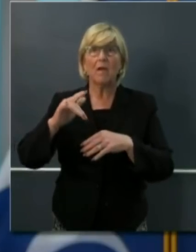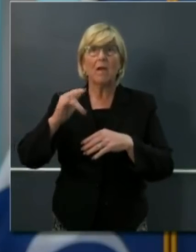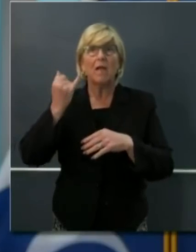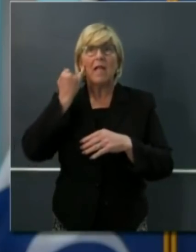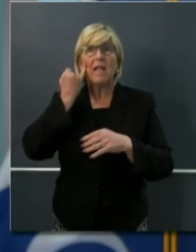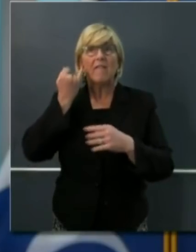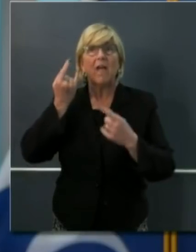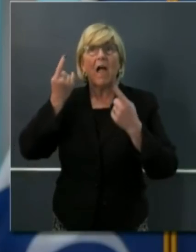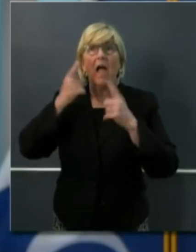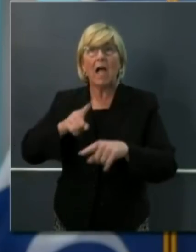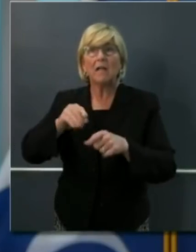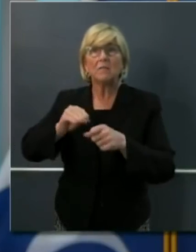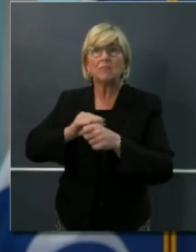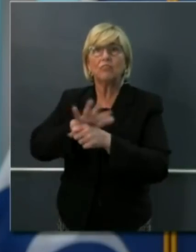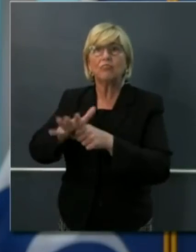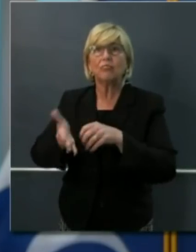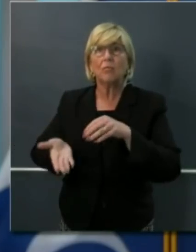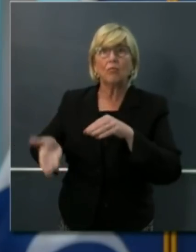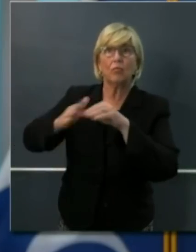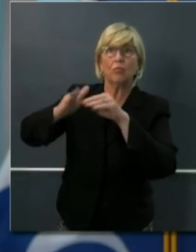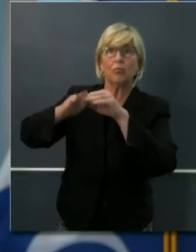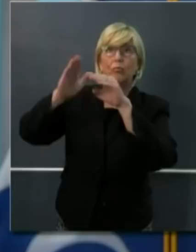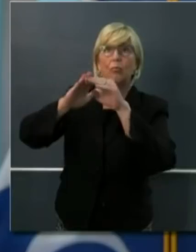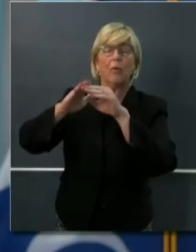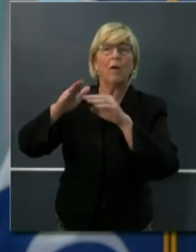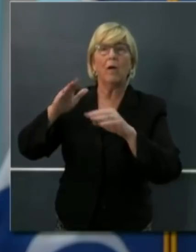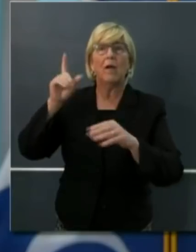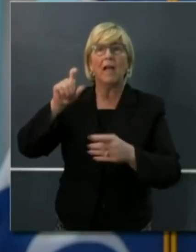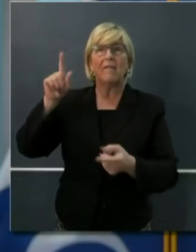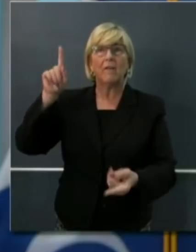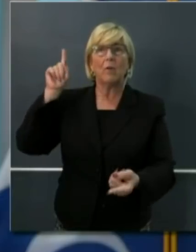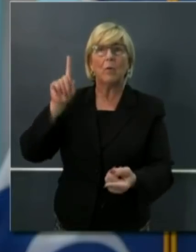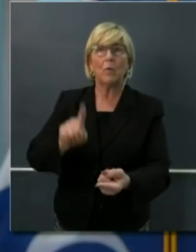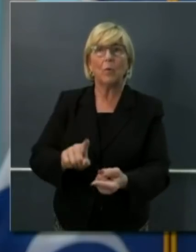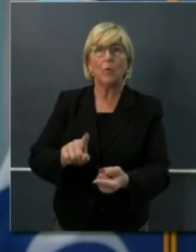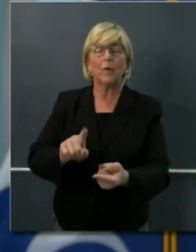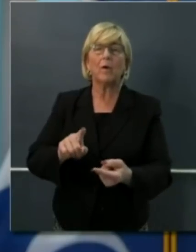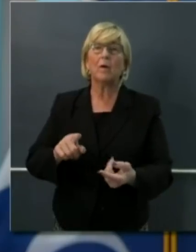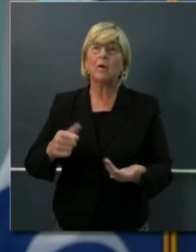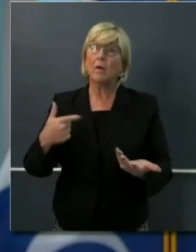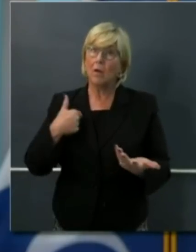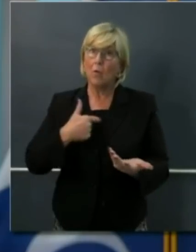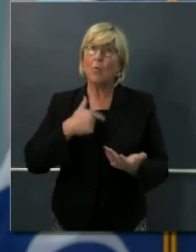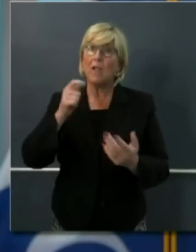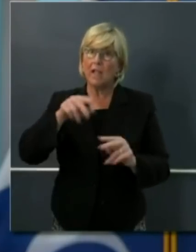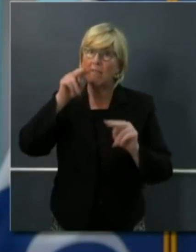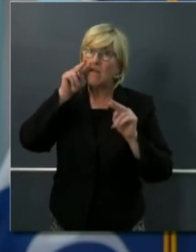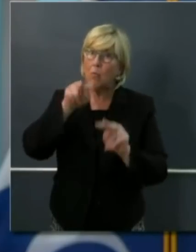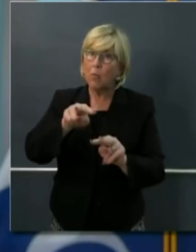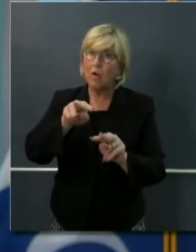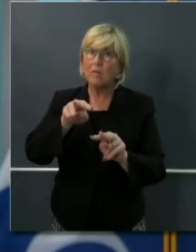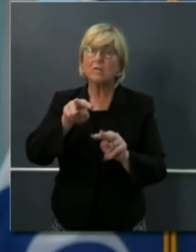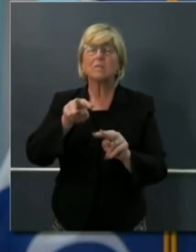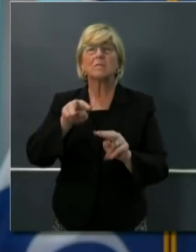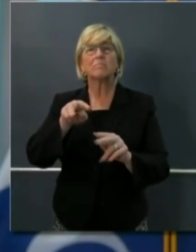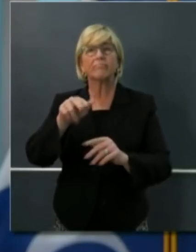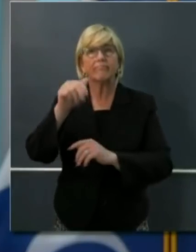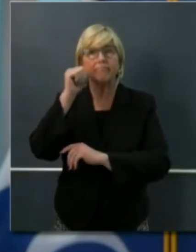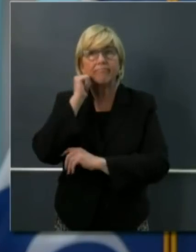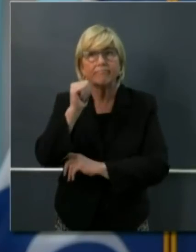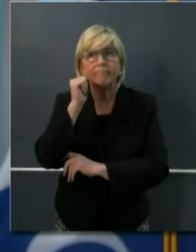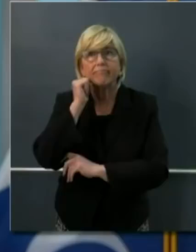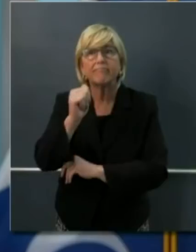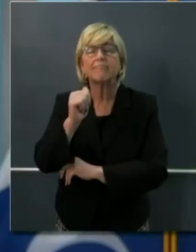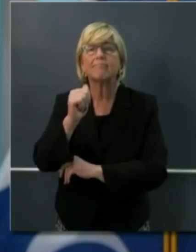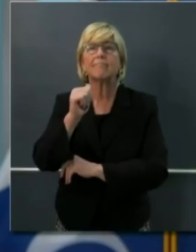or a large surge as we start pulling back, that we have capacity? We are monitoring that, and that's foundational